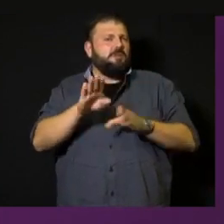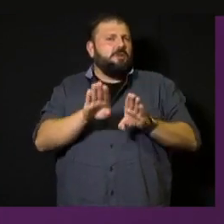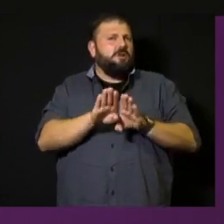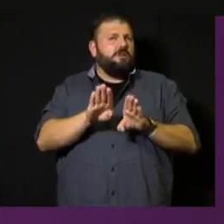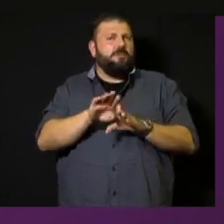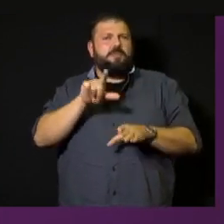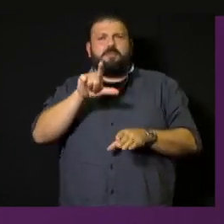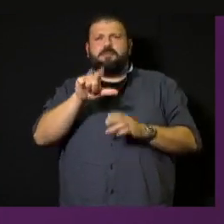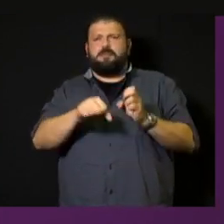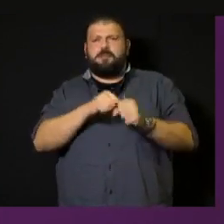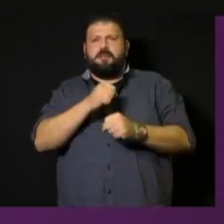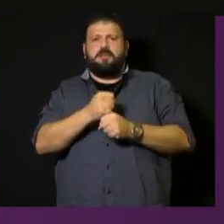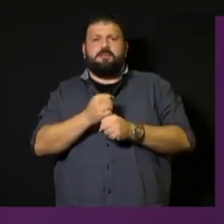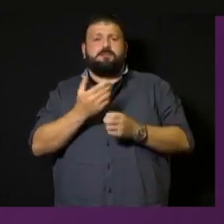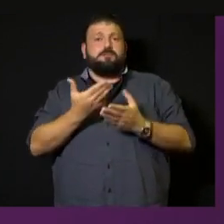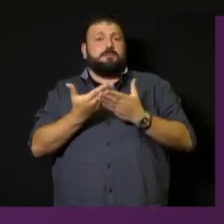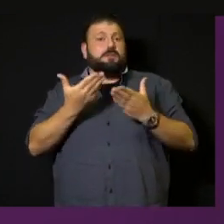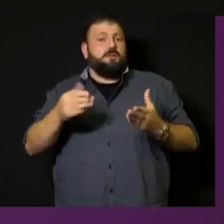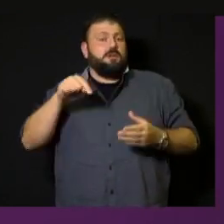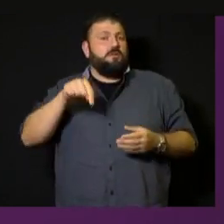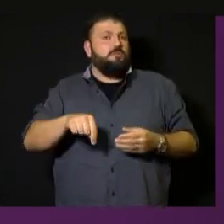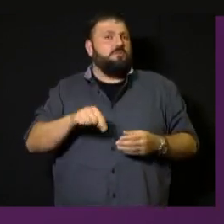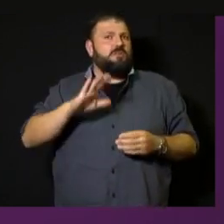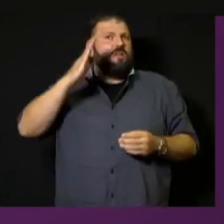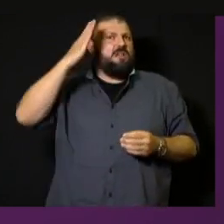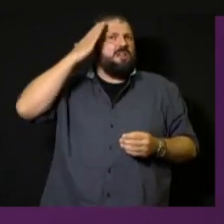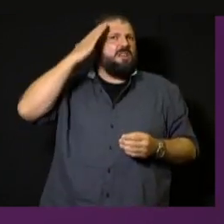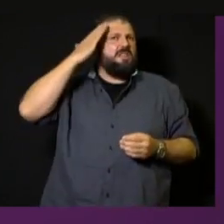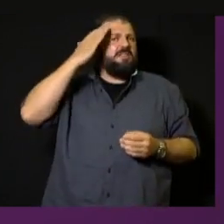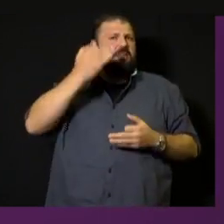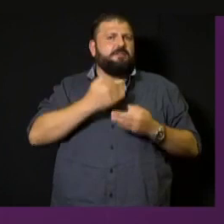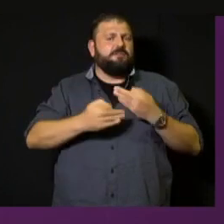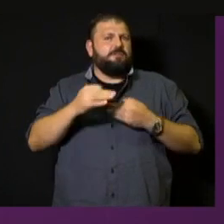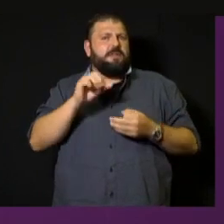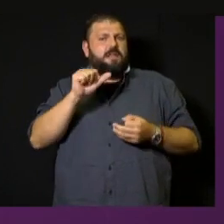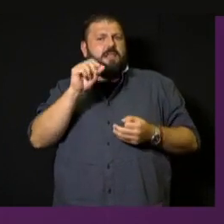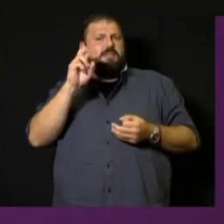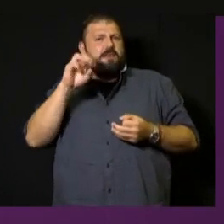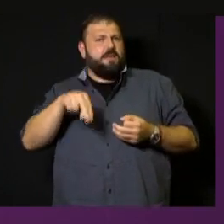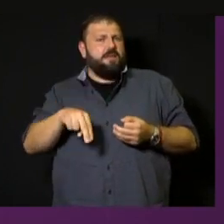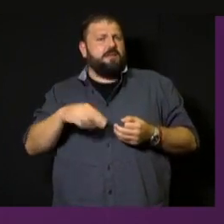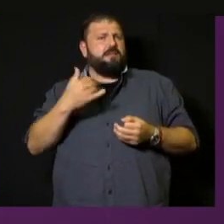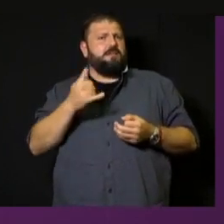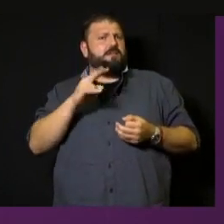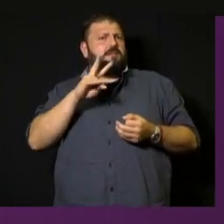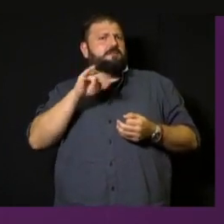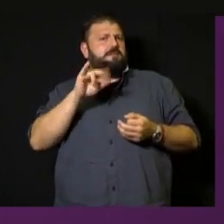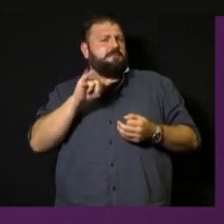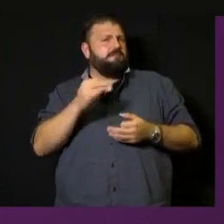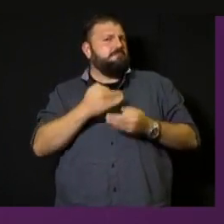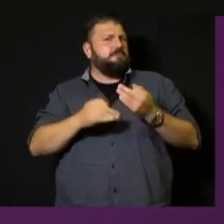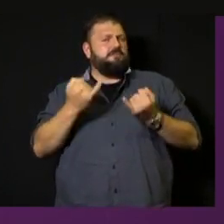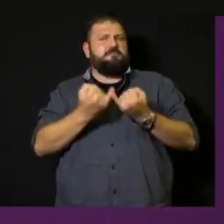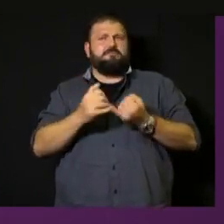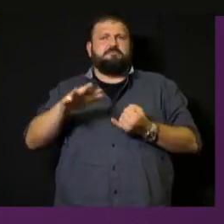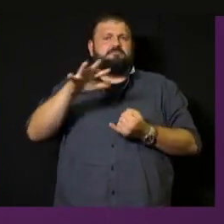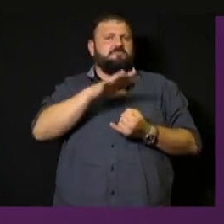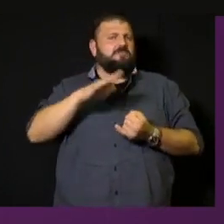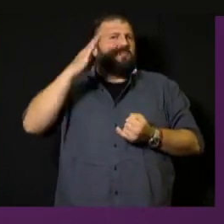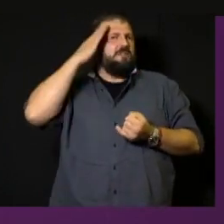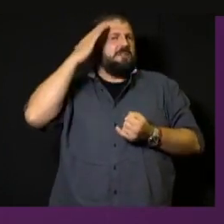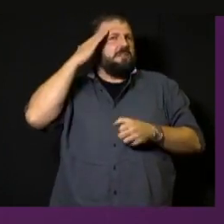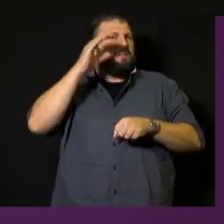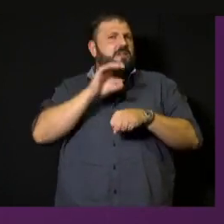were 17 years old. Today they have become leaders. Adrian Bibi, they have